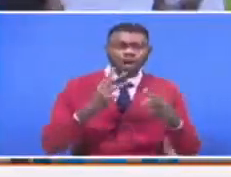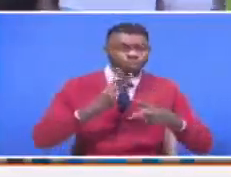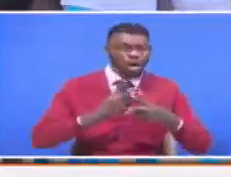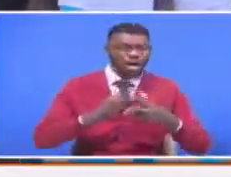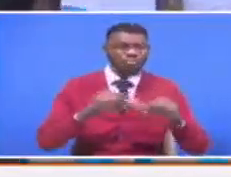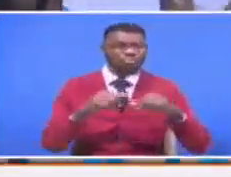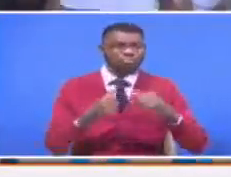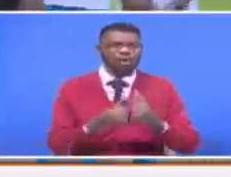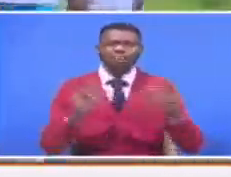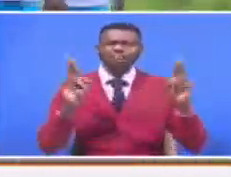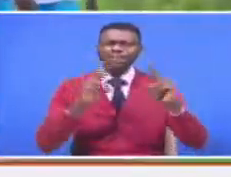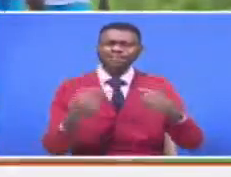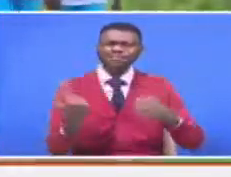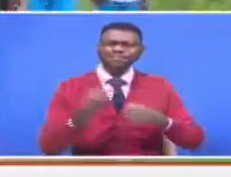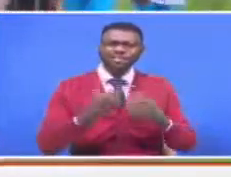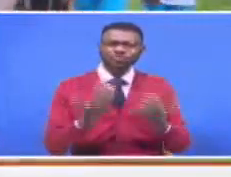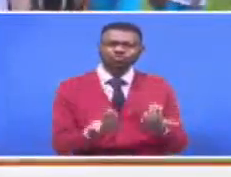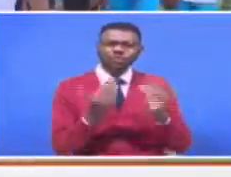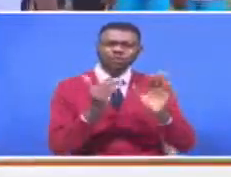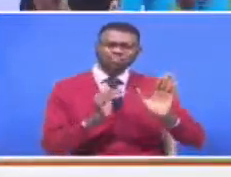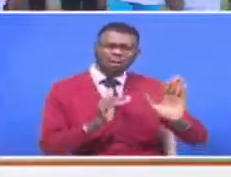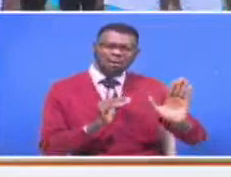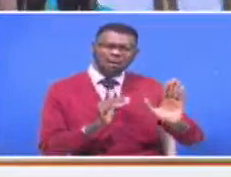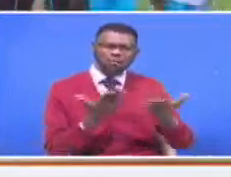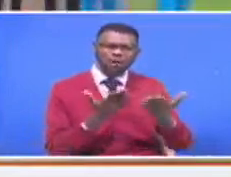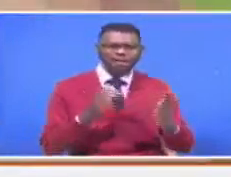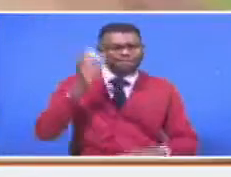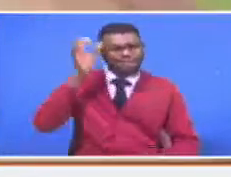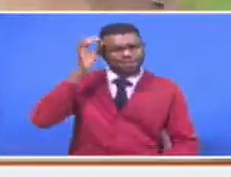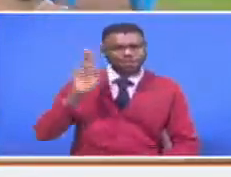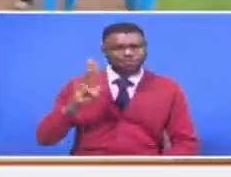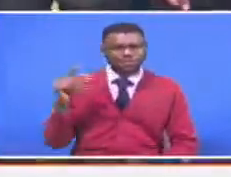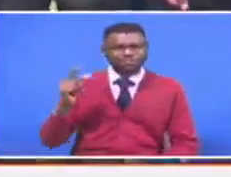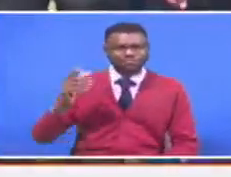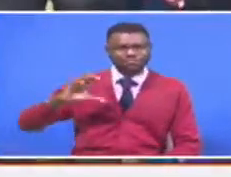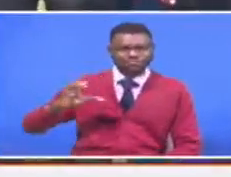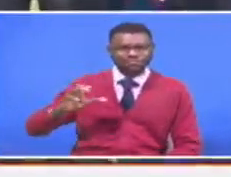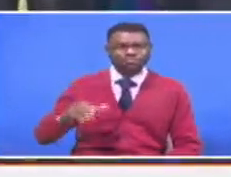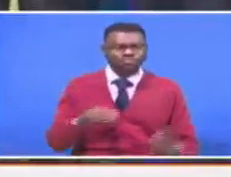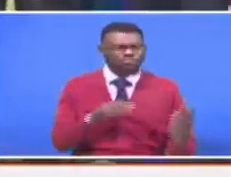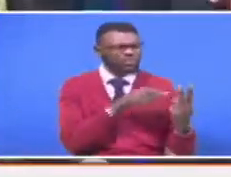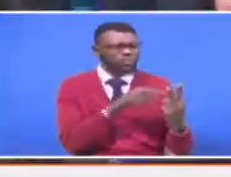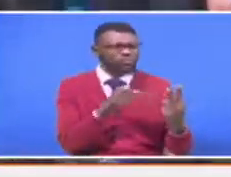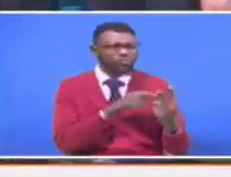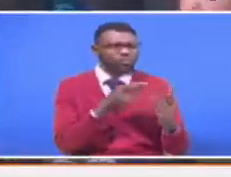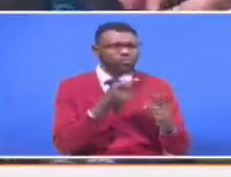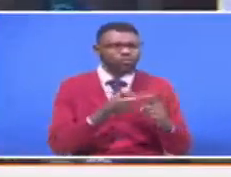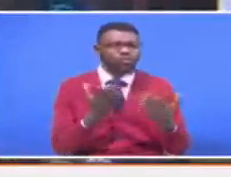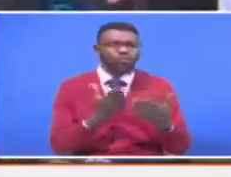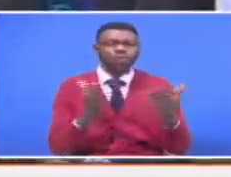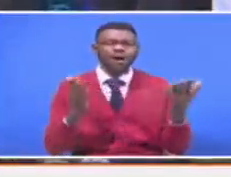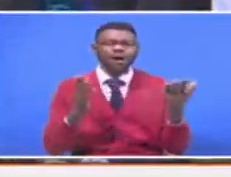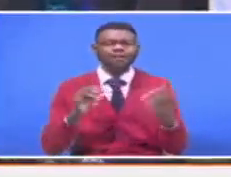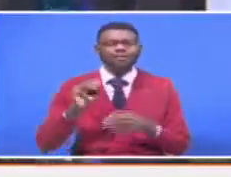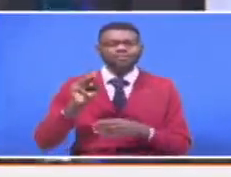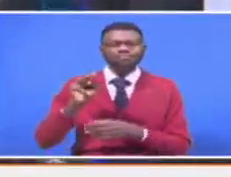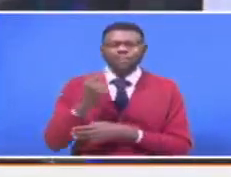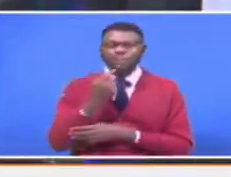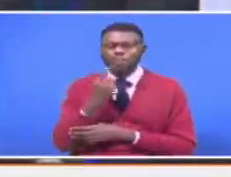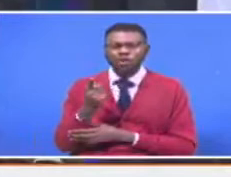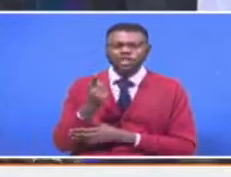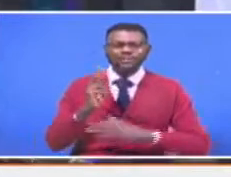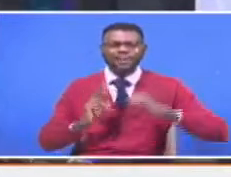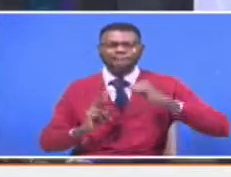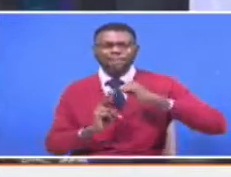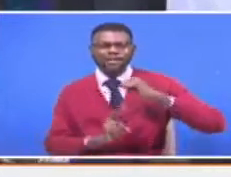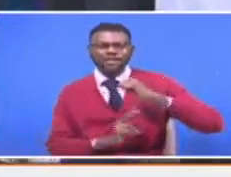Twins 2023 in Eldoret, Uasin Gishu County, Chepto and Cheruto, who hail from Moets Bridge, said while at